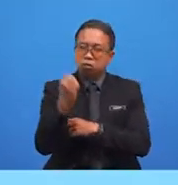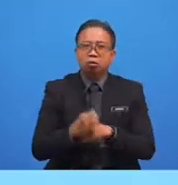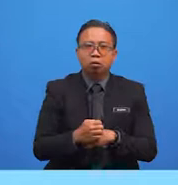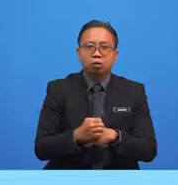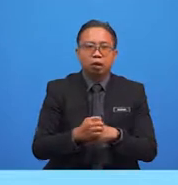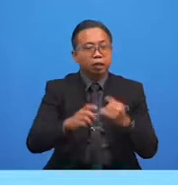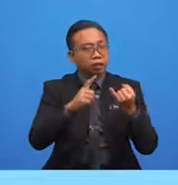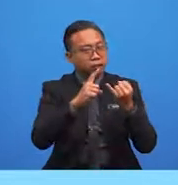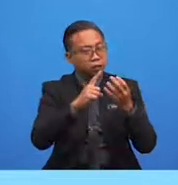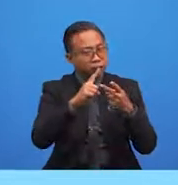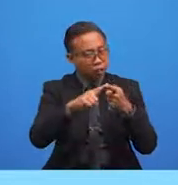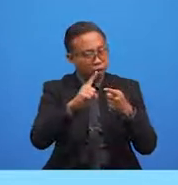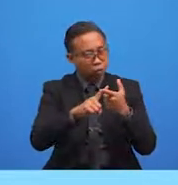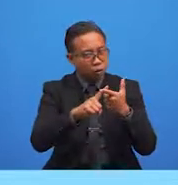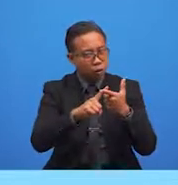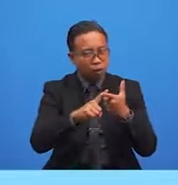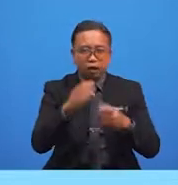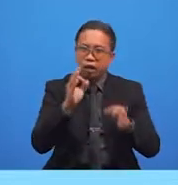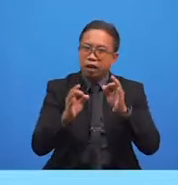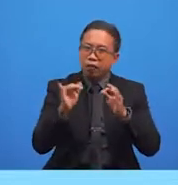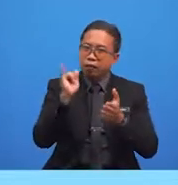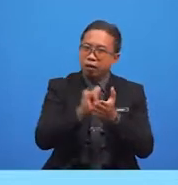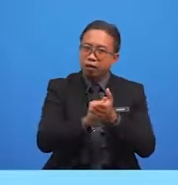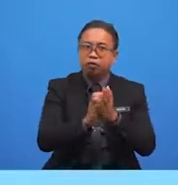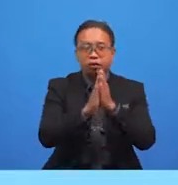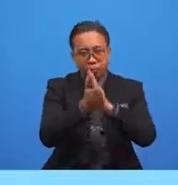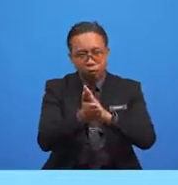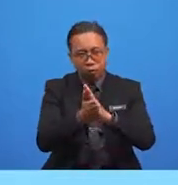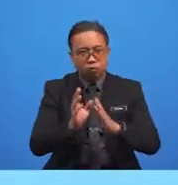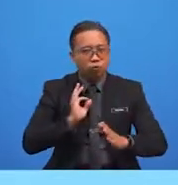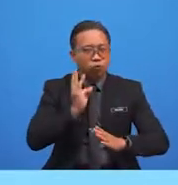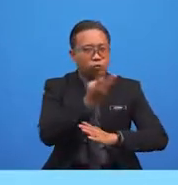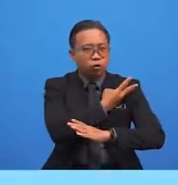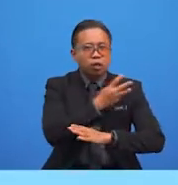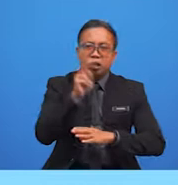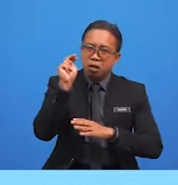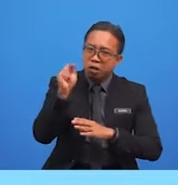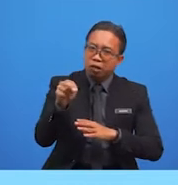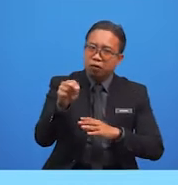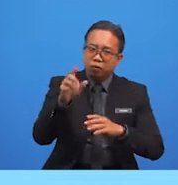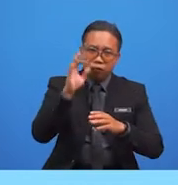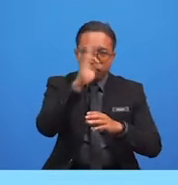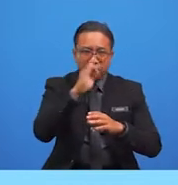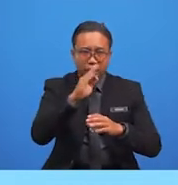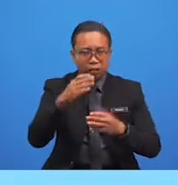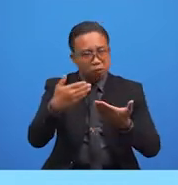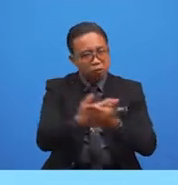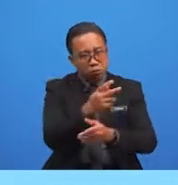the second one, if this happens, we will need to find a new place to live.